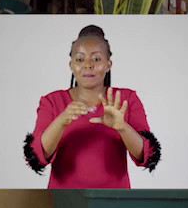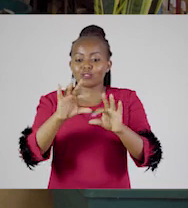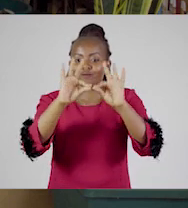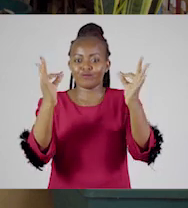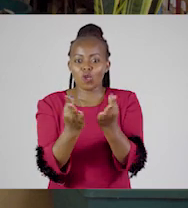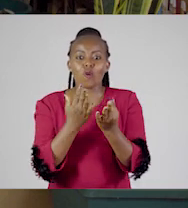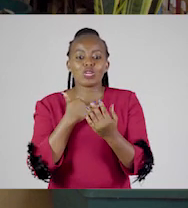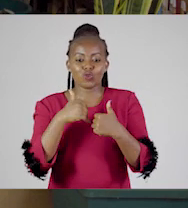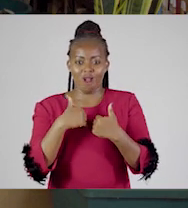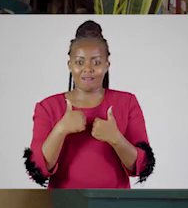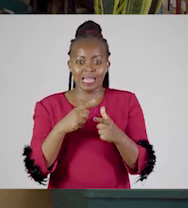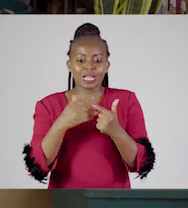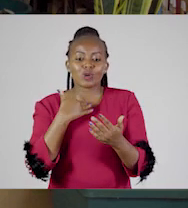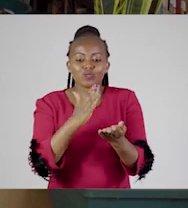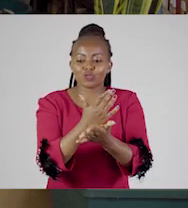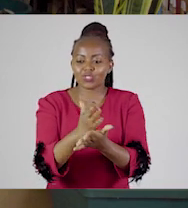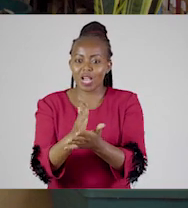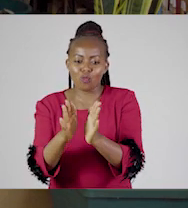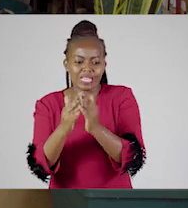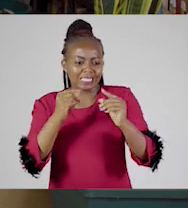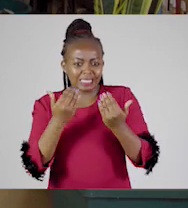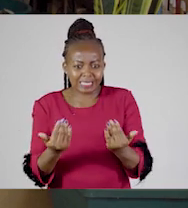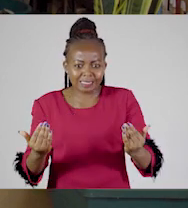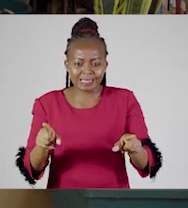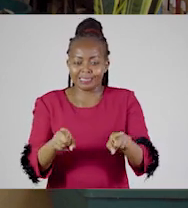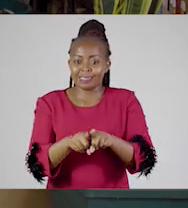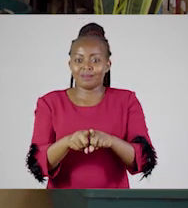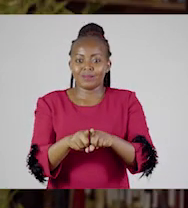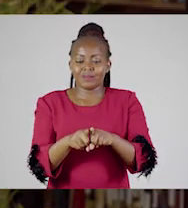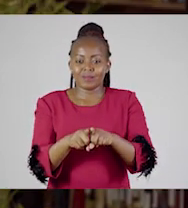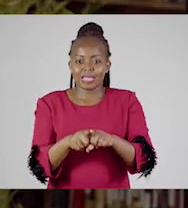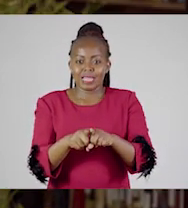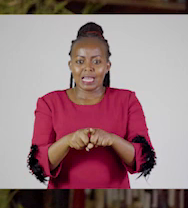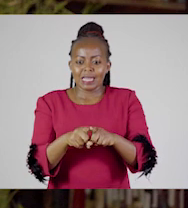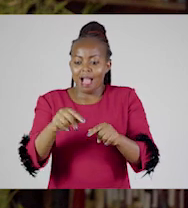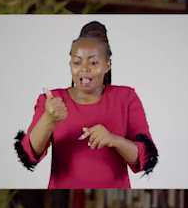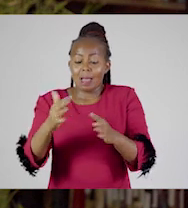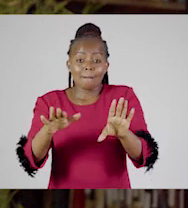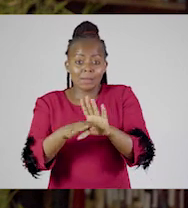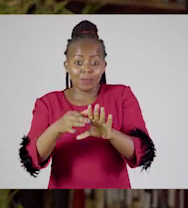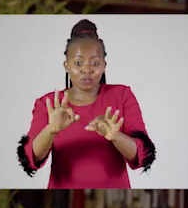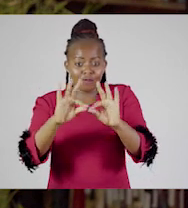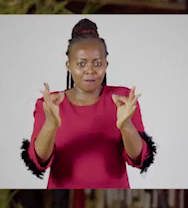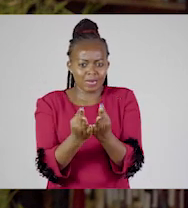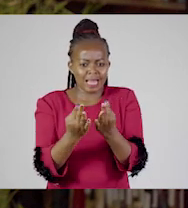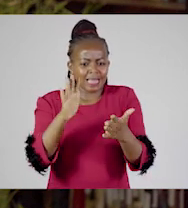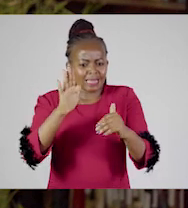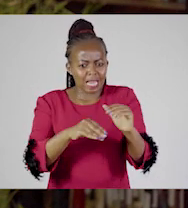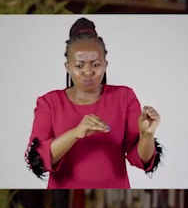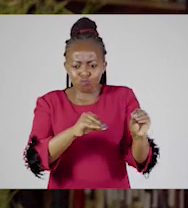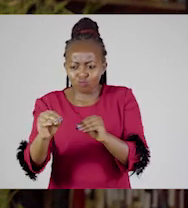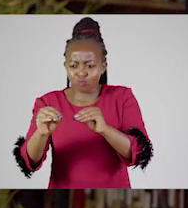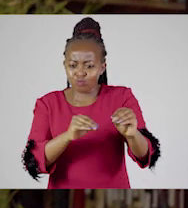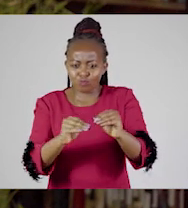to have in their possession and would like to share with their children and their, their wider circle. So instead of moving the photograph